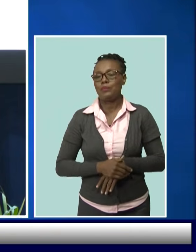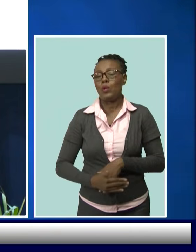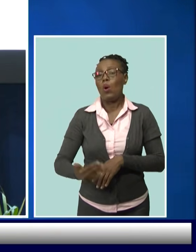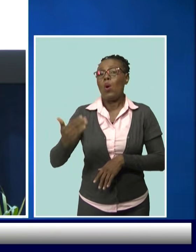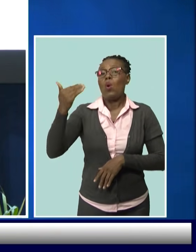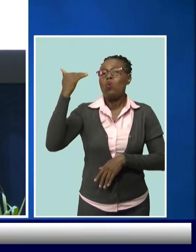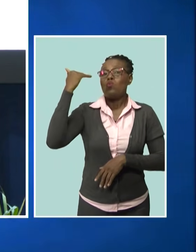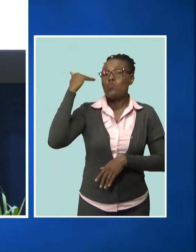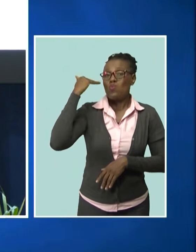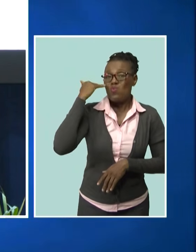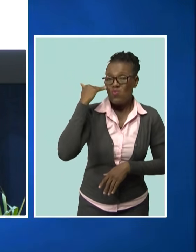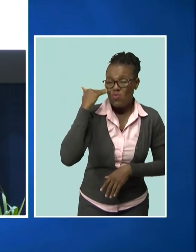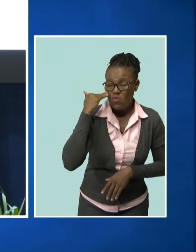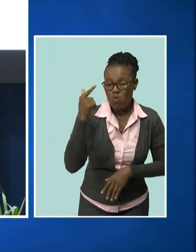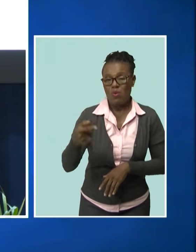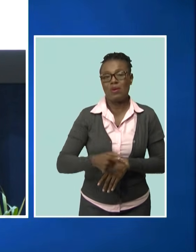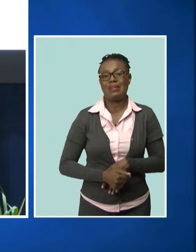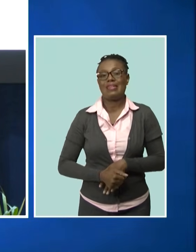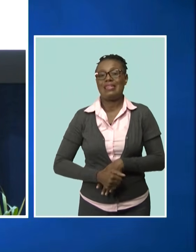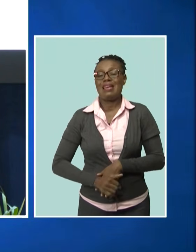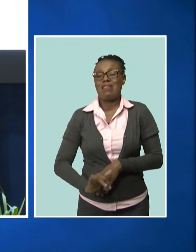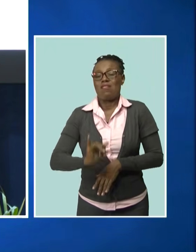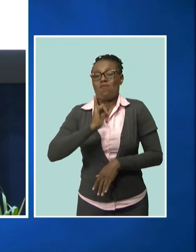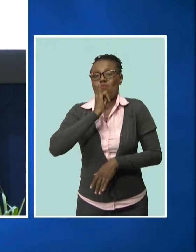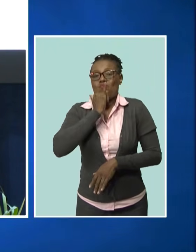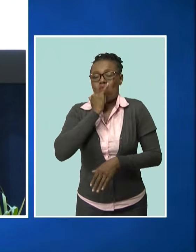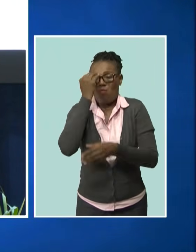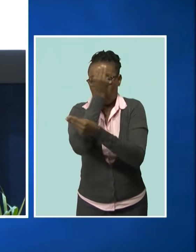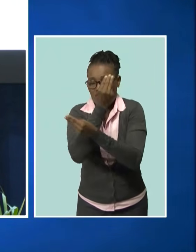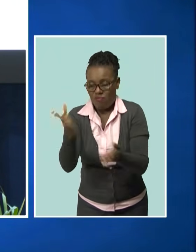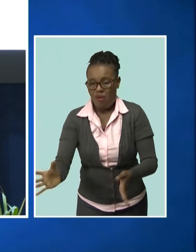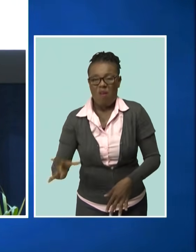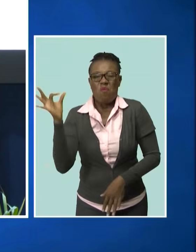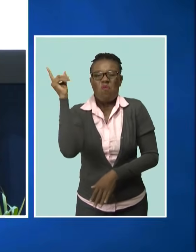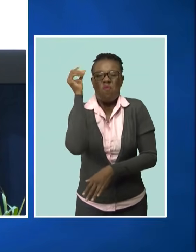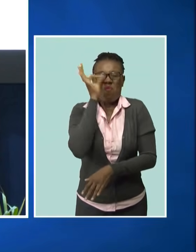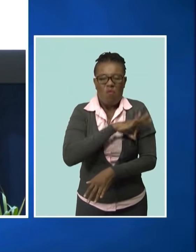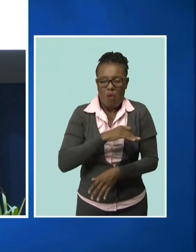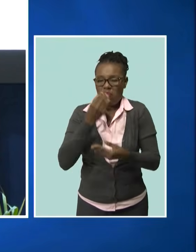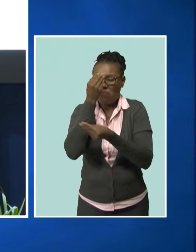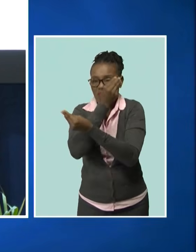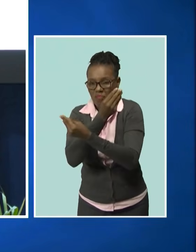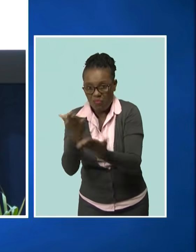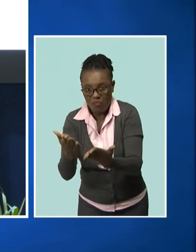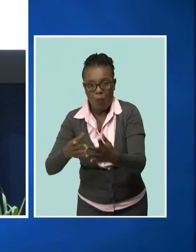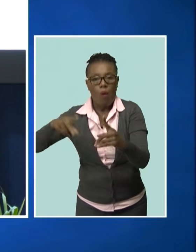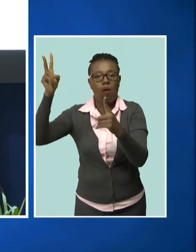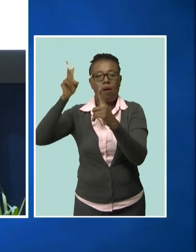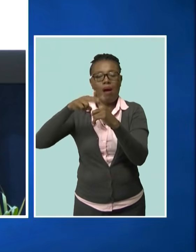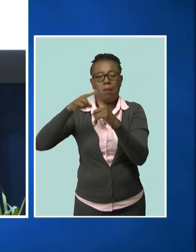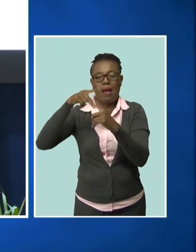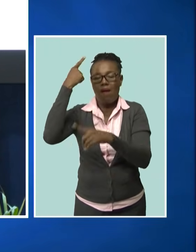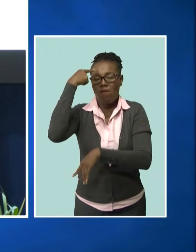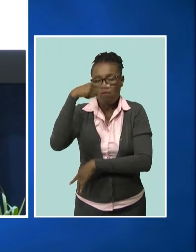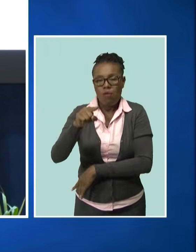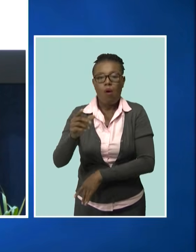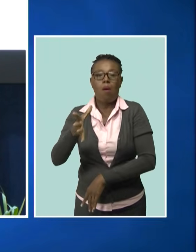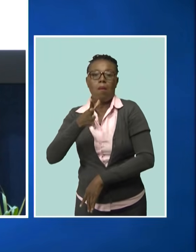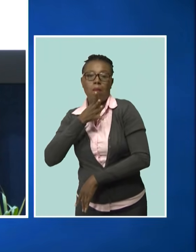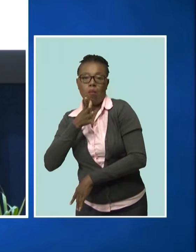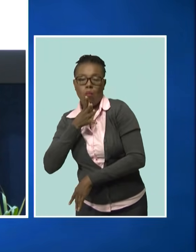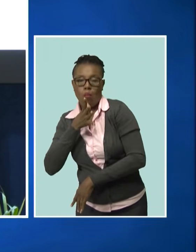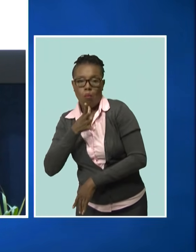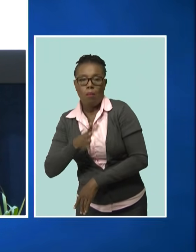knowingly gives false information pursuant to the application or grant of maternity or